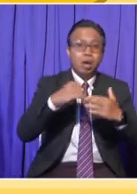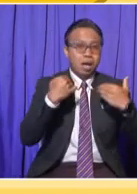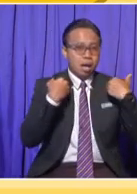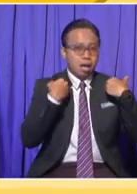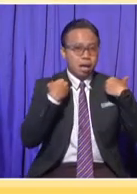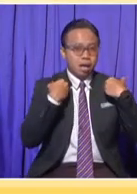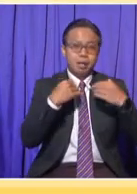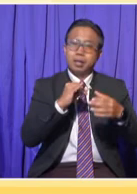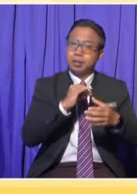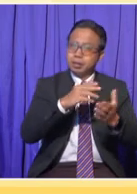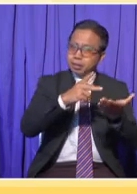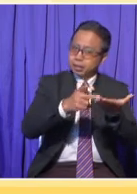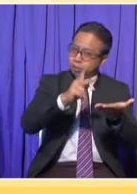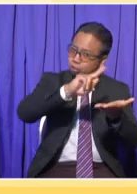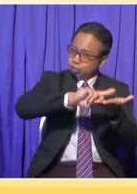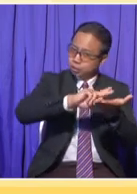my kitchen.